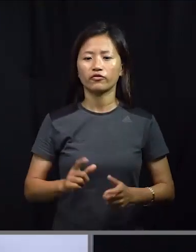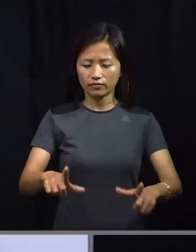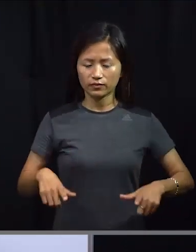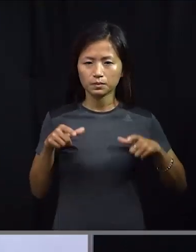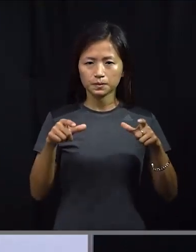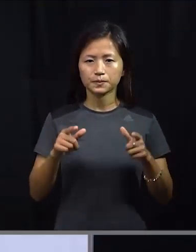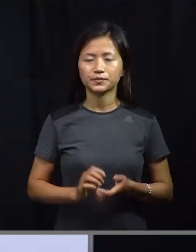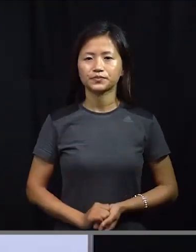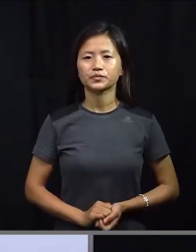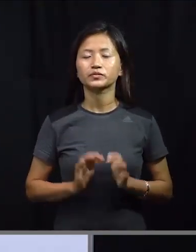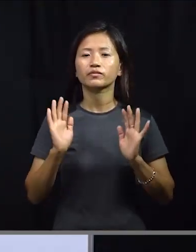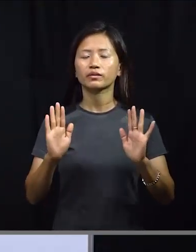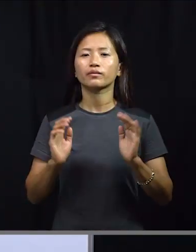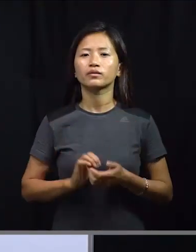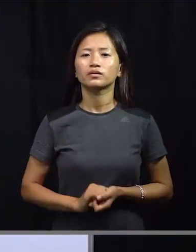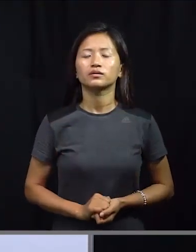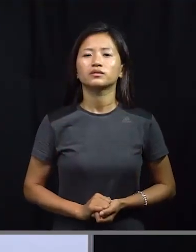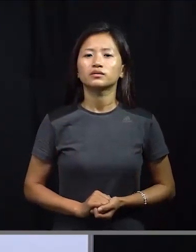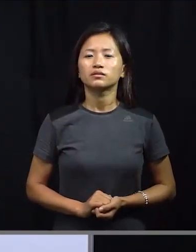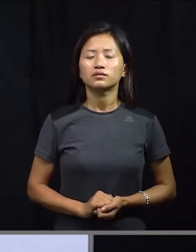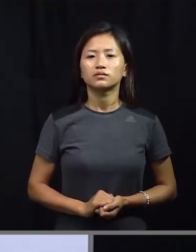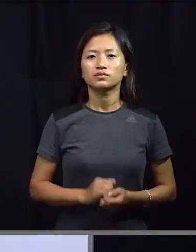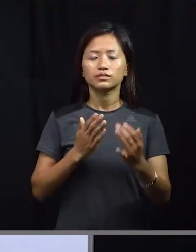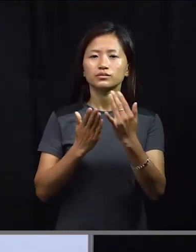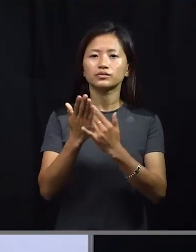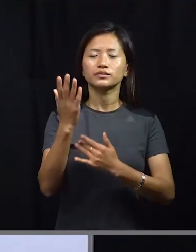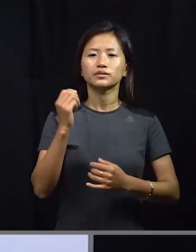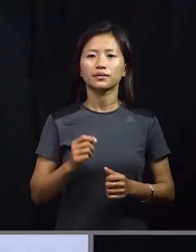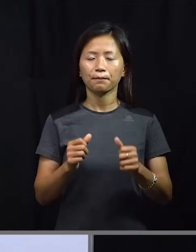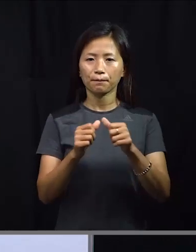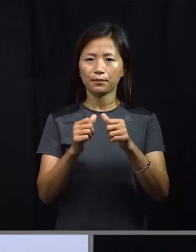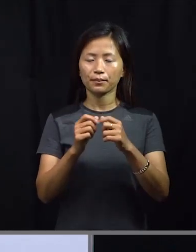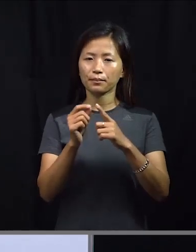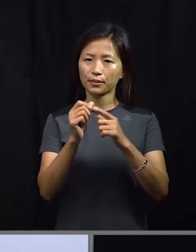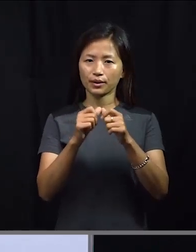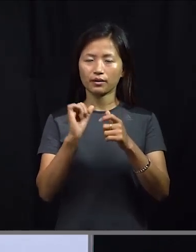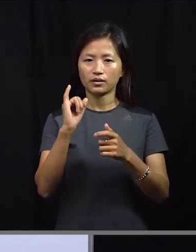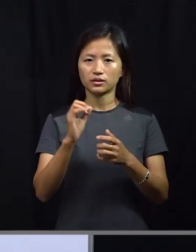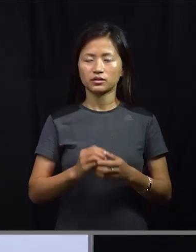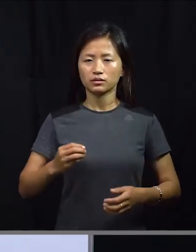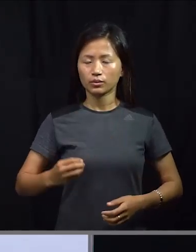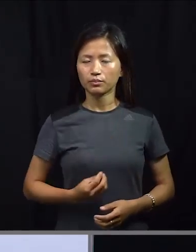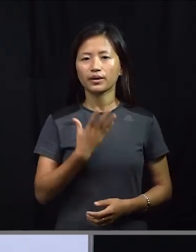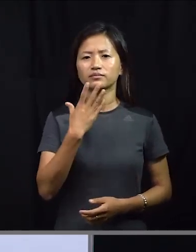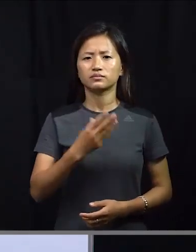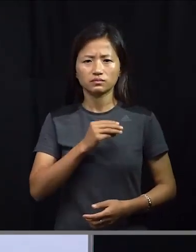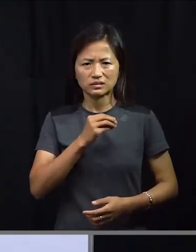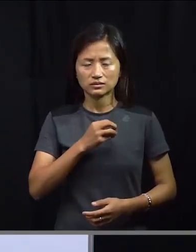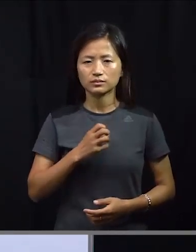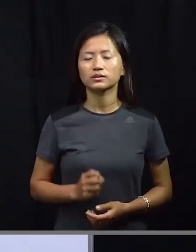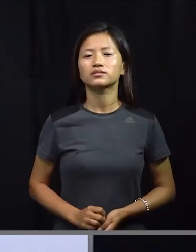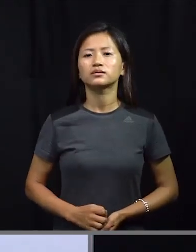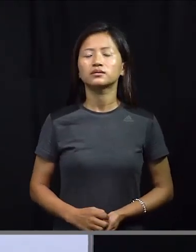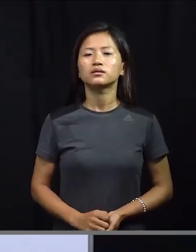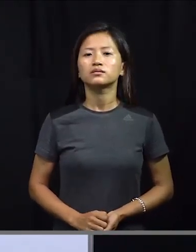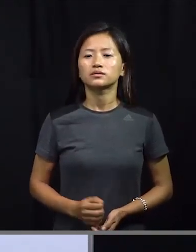of life, we have, we go through pain, we go through joy, which means there are lots